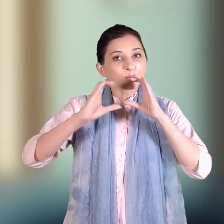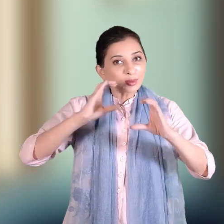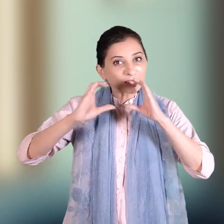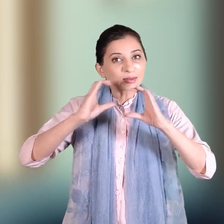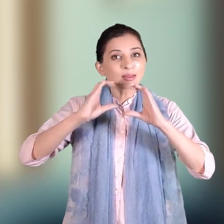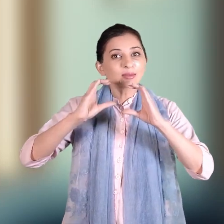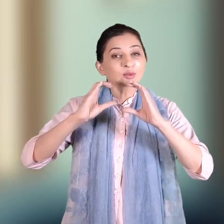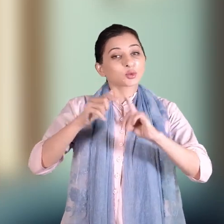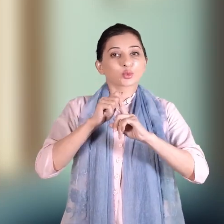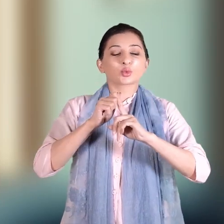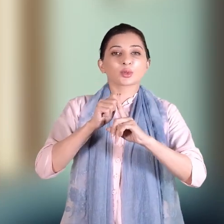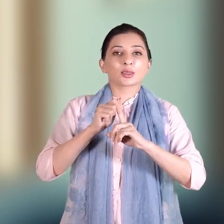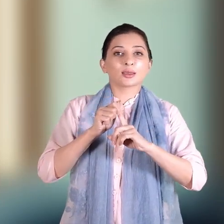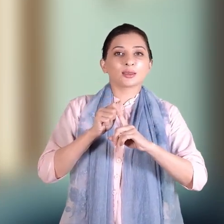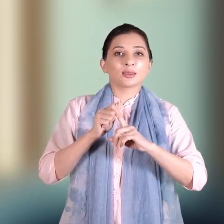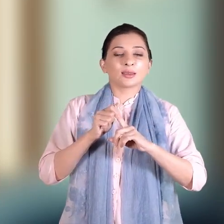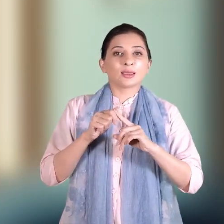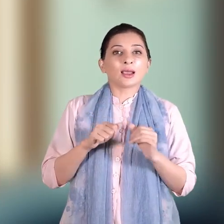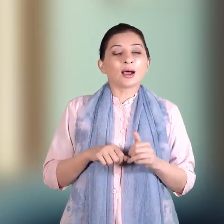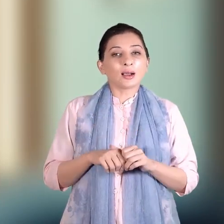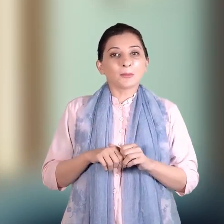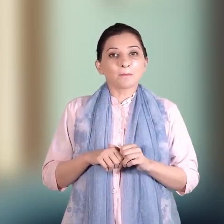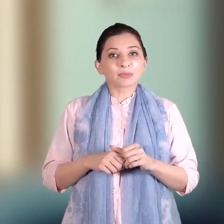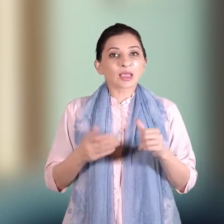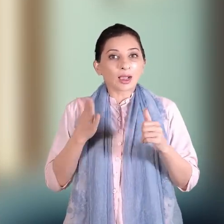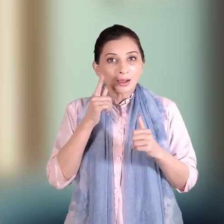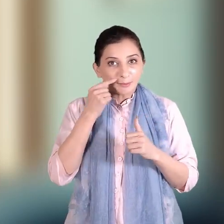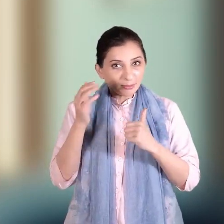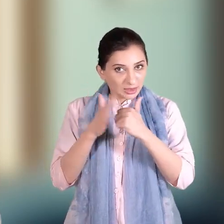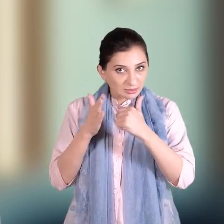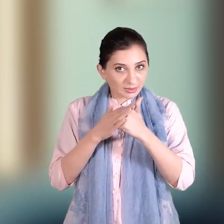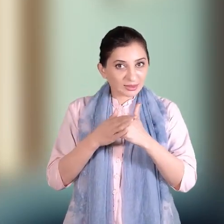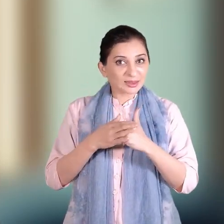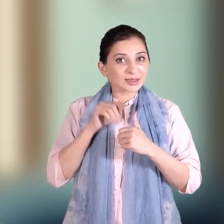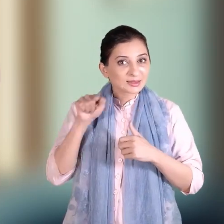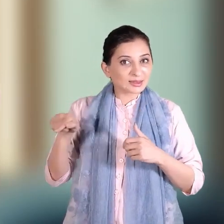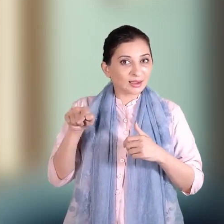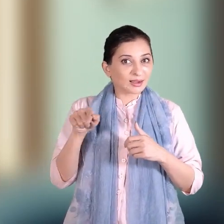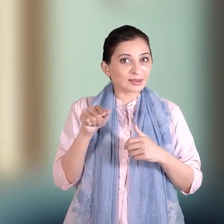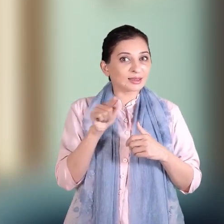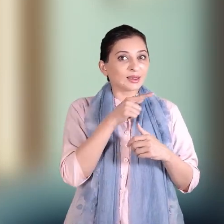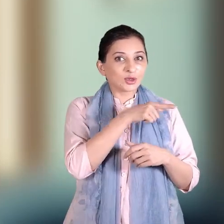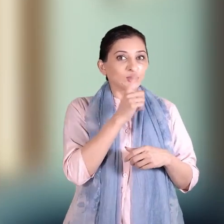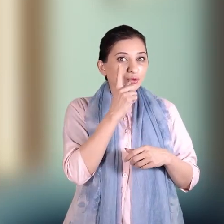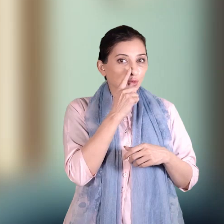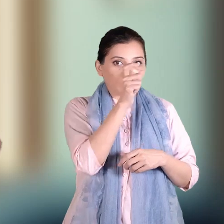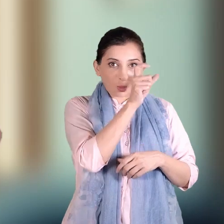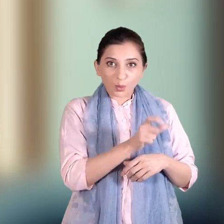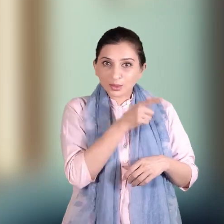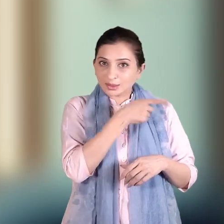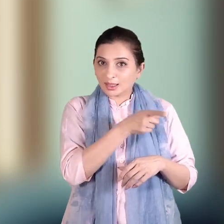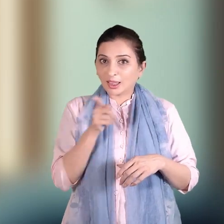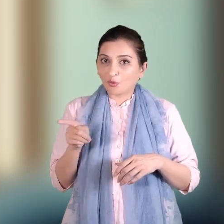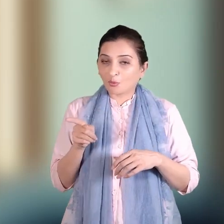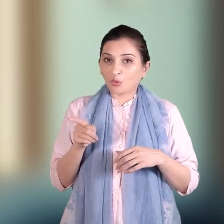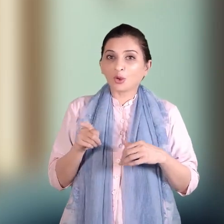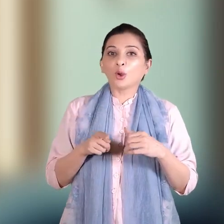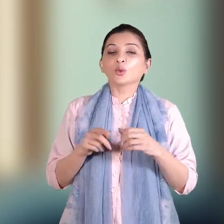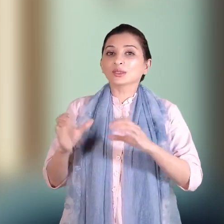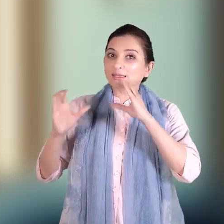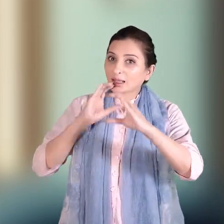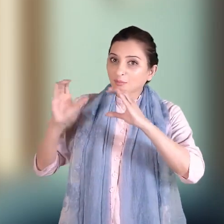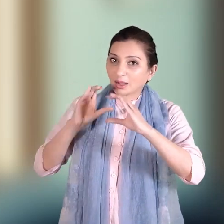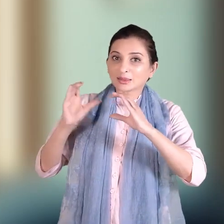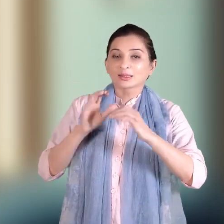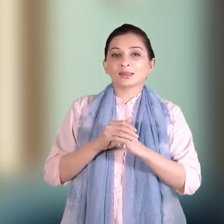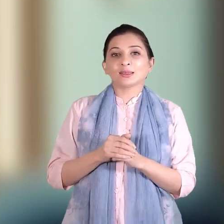communicative, be understanding what I'm feeling, understanding the moments or the tasks in the day where